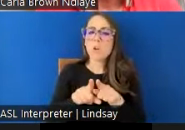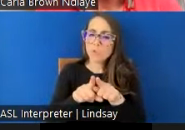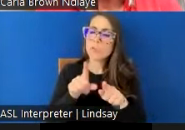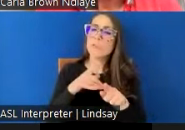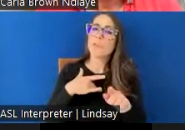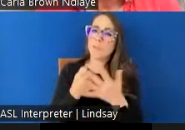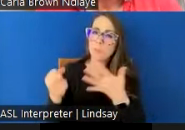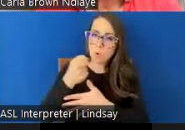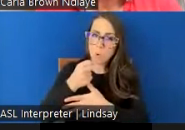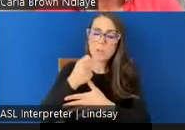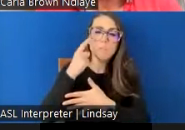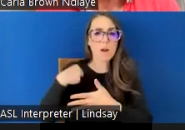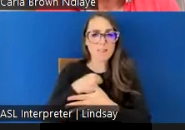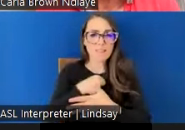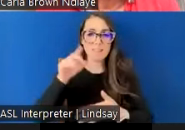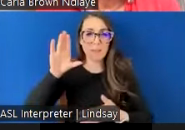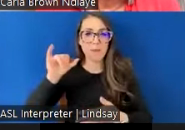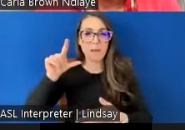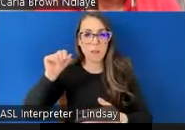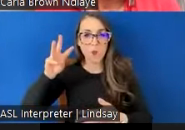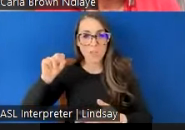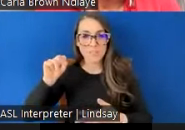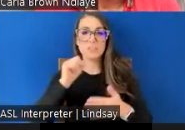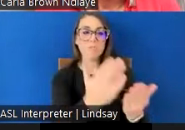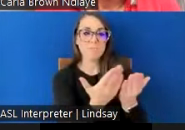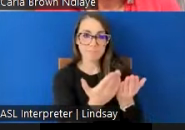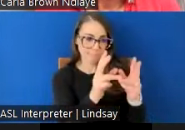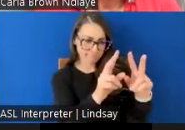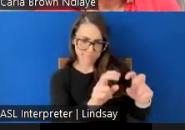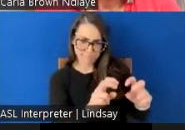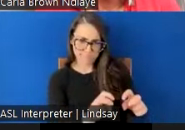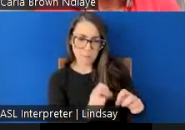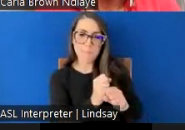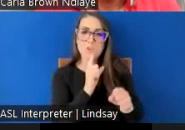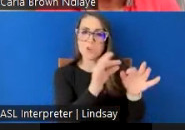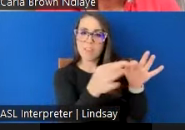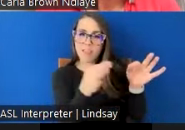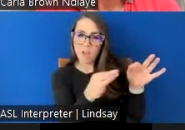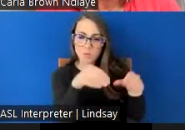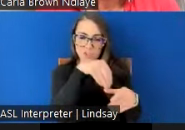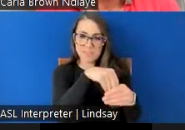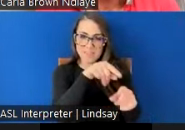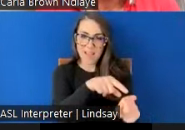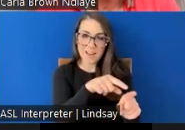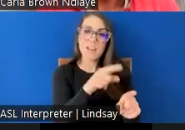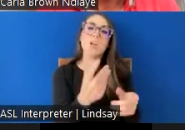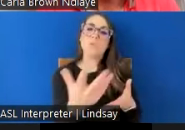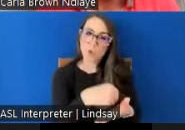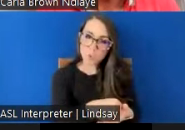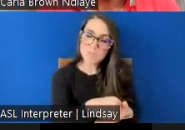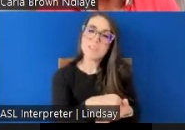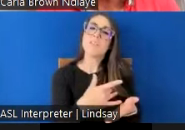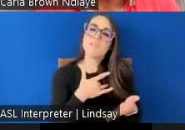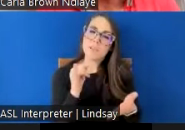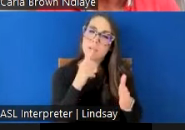look at the bylaws and to make sure that the language was more inclusive. Again, so all of the members of our community felt